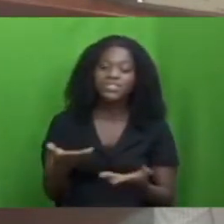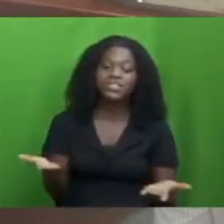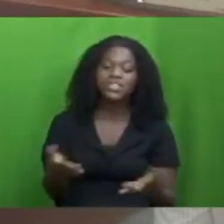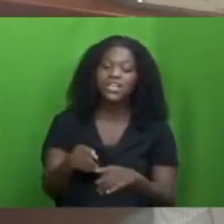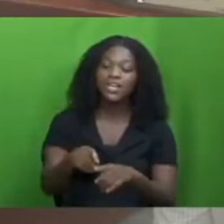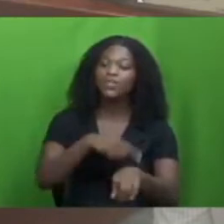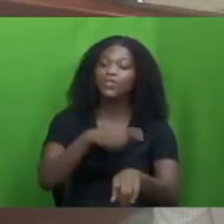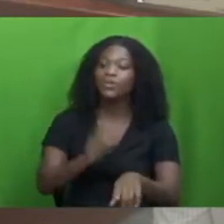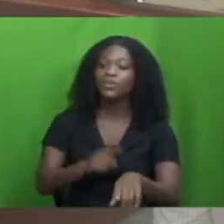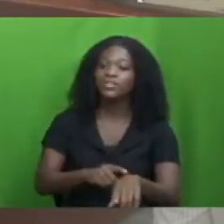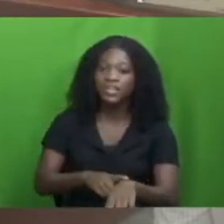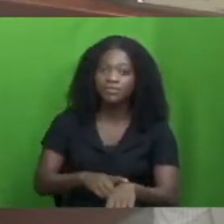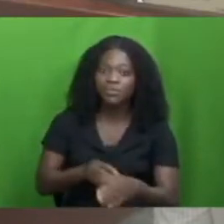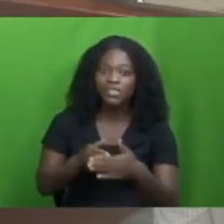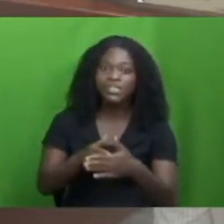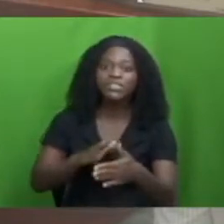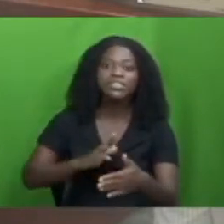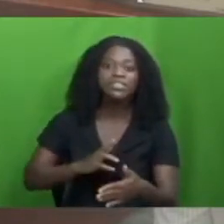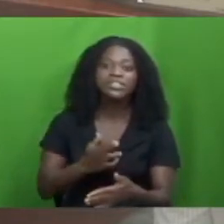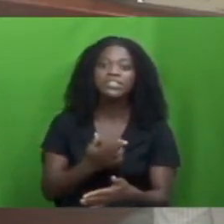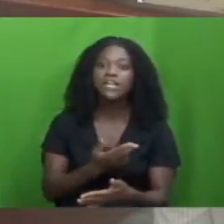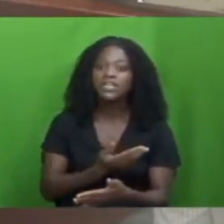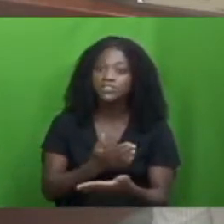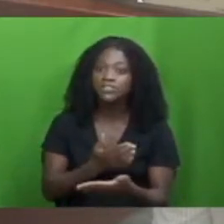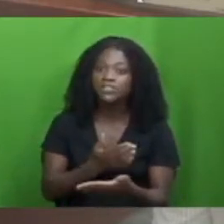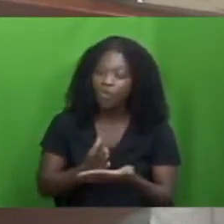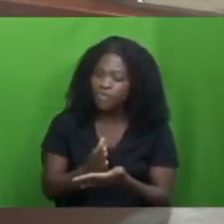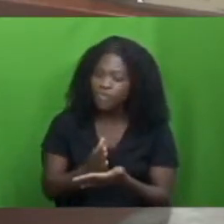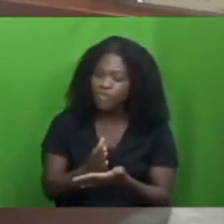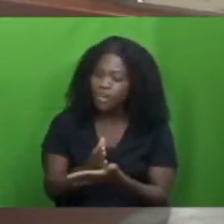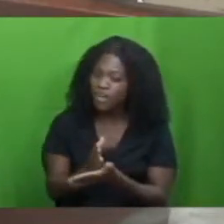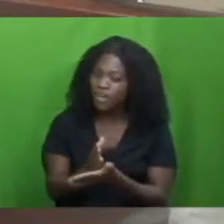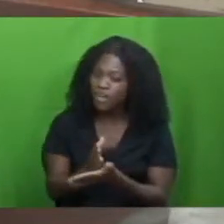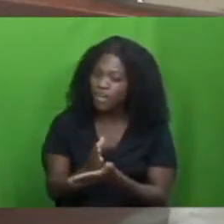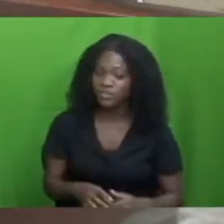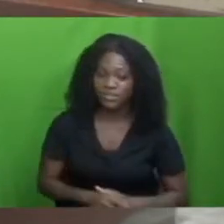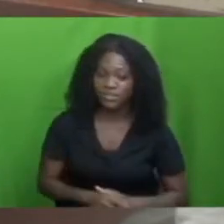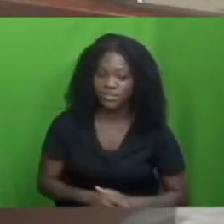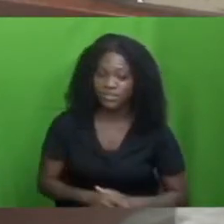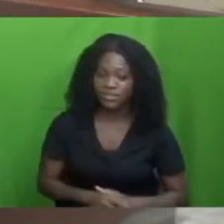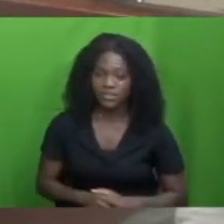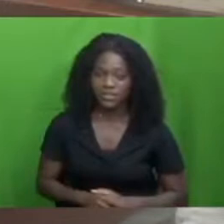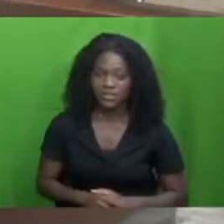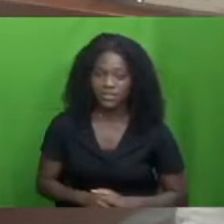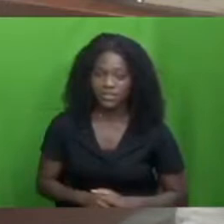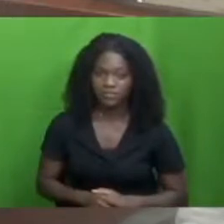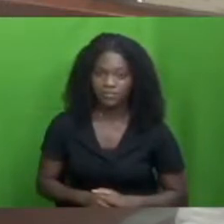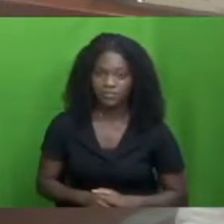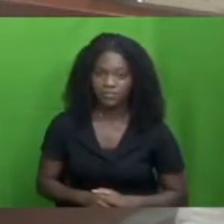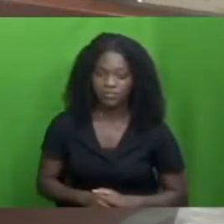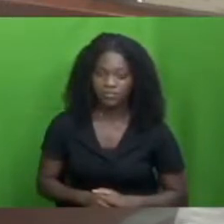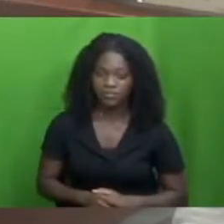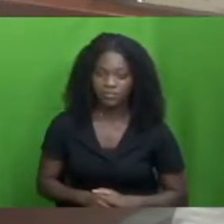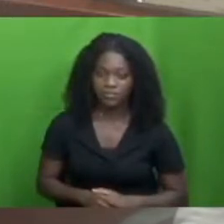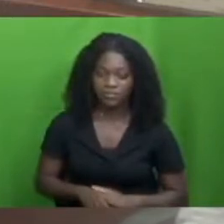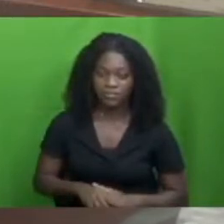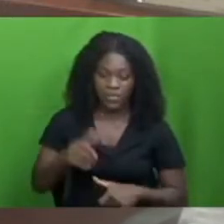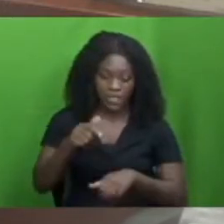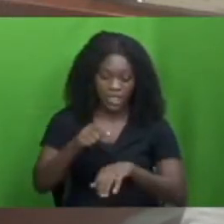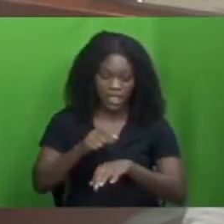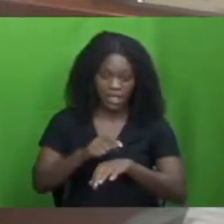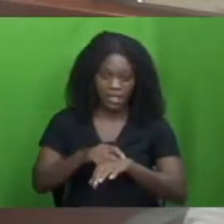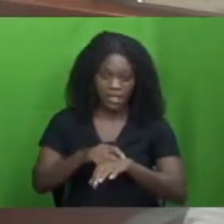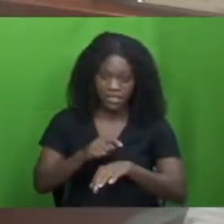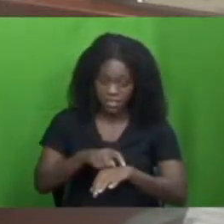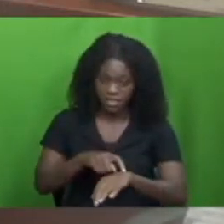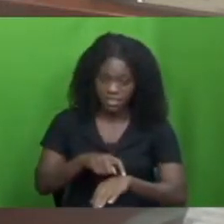I thought my honorable colleague and friend, who's been in this house for quite a while, will rather lead us onto the path of